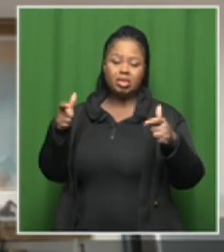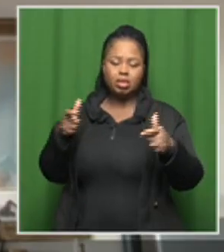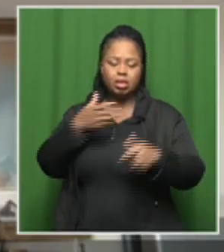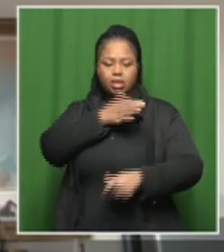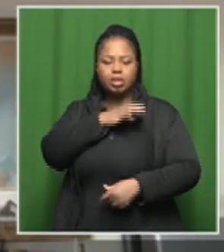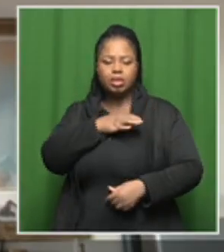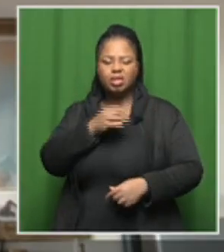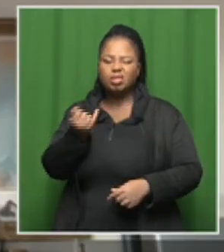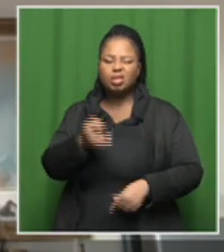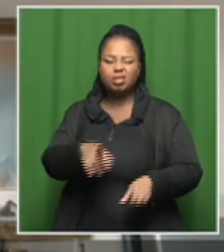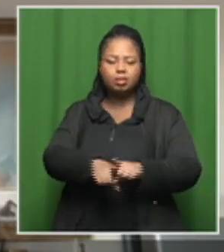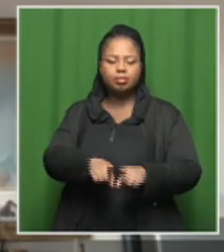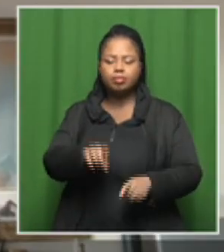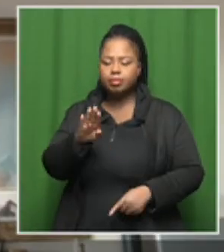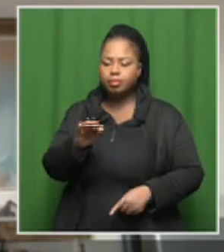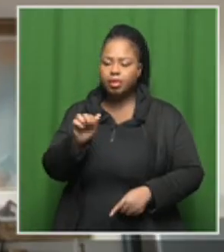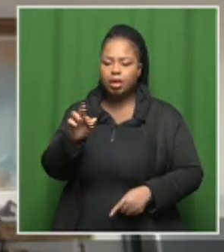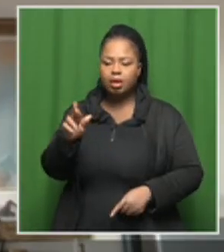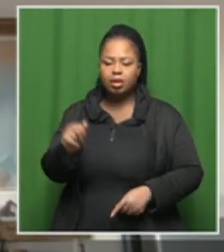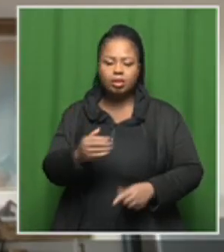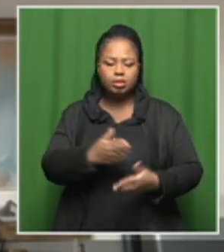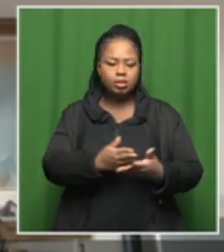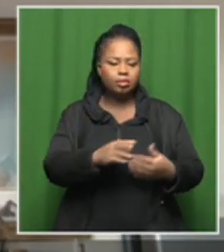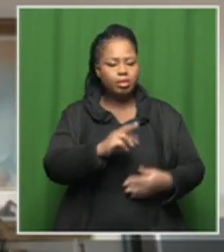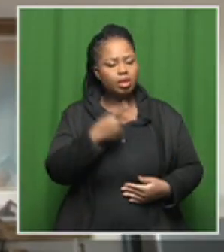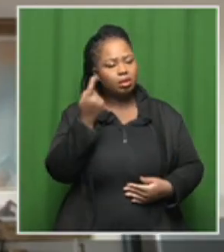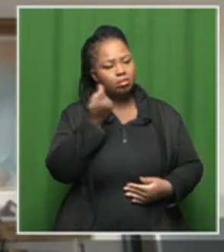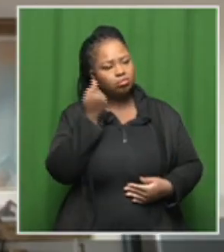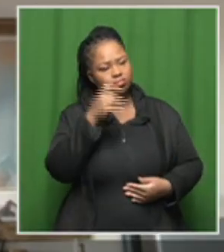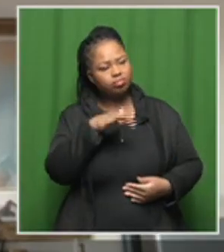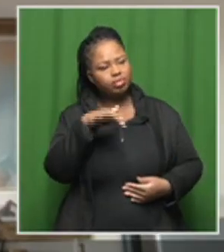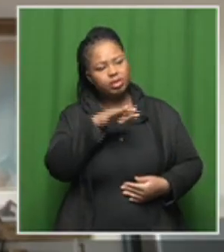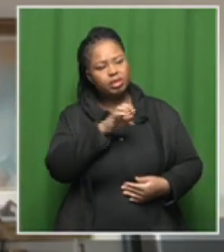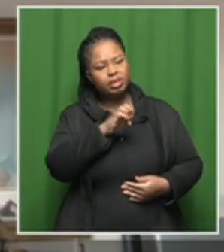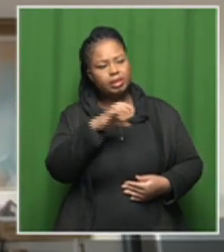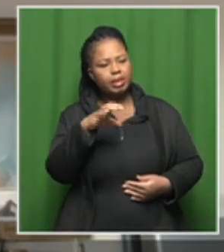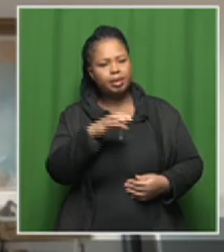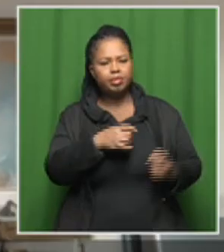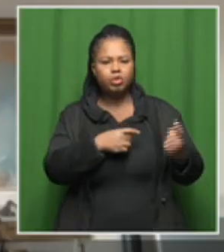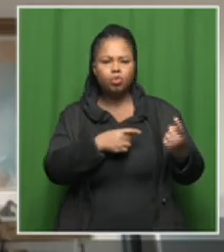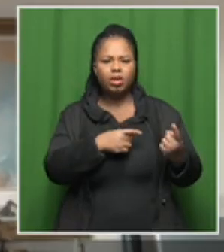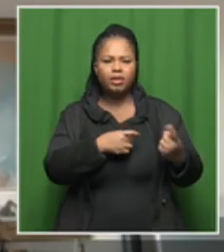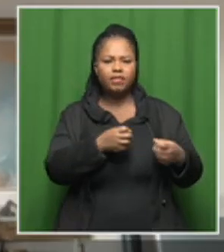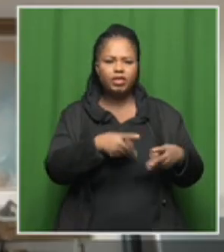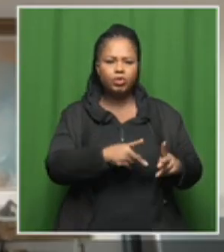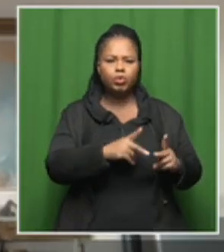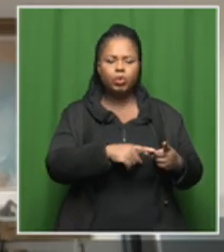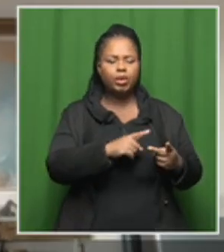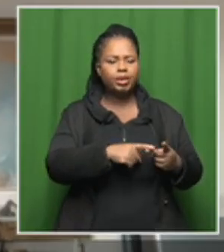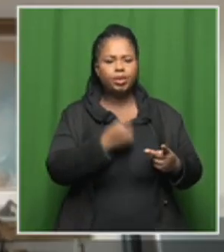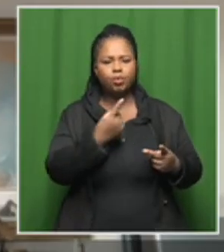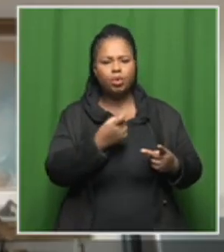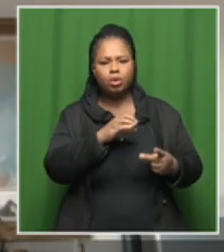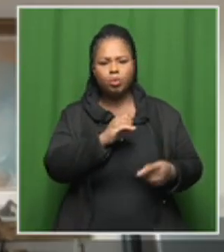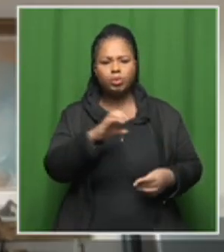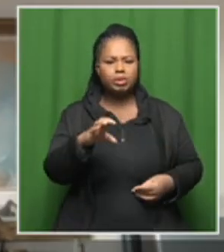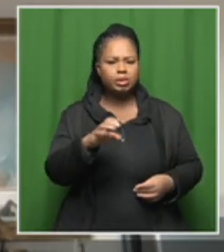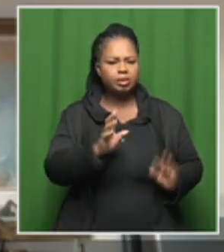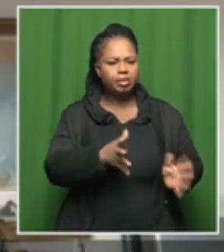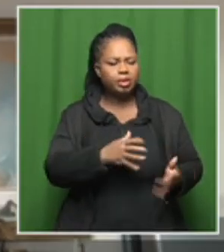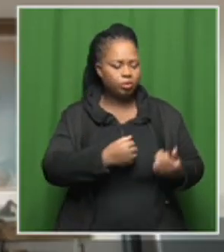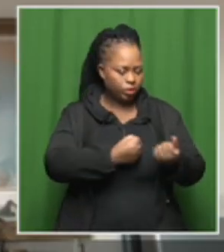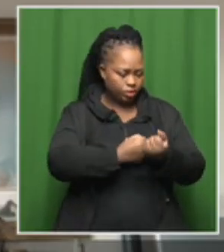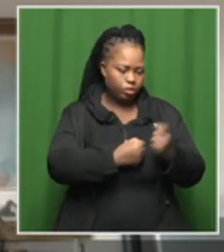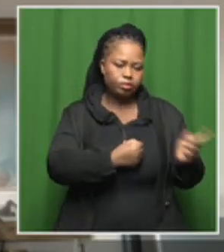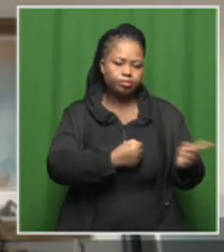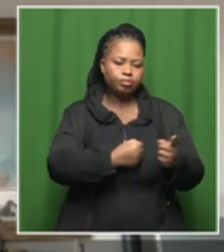Baragwanath, but also looking at a tiny clinic, say in rural Eastern Cape, where it's run by one physio and an occupational therapist, and supporting them